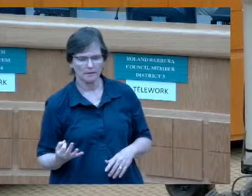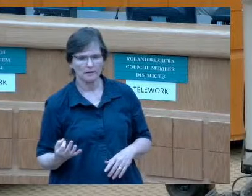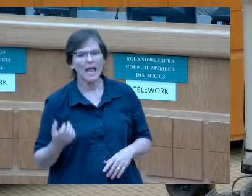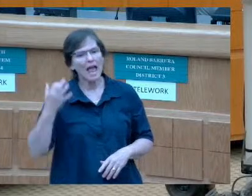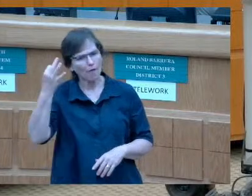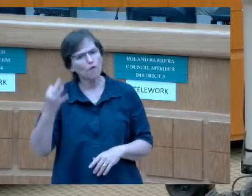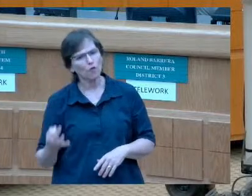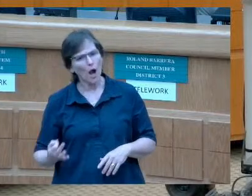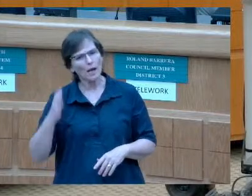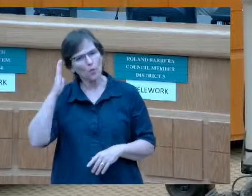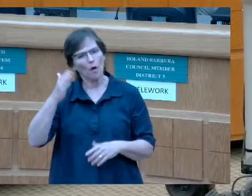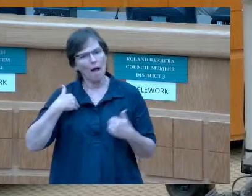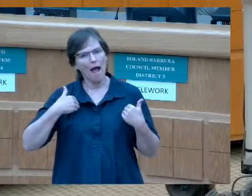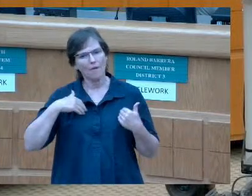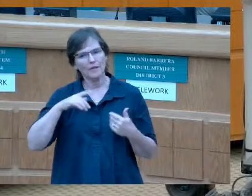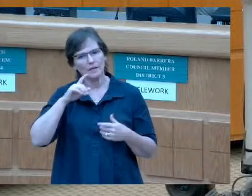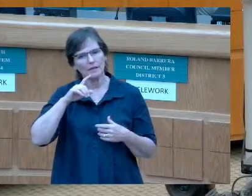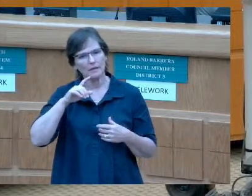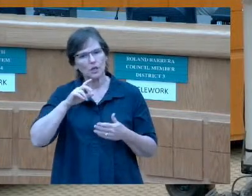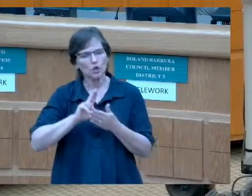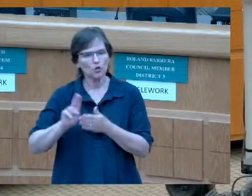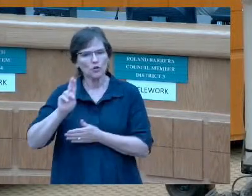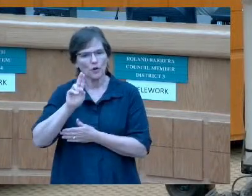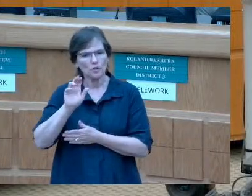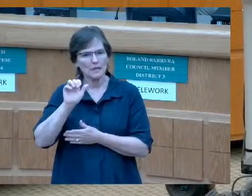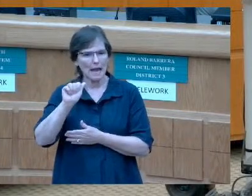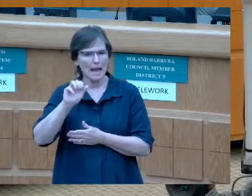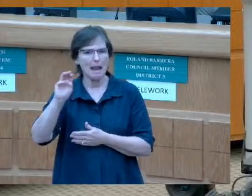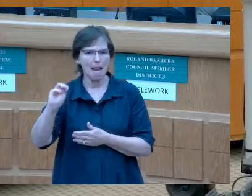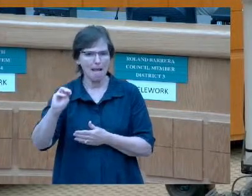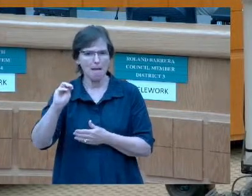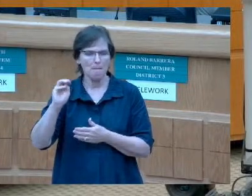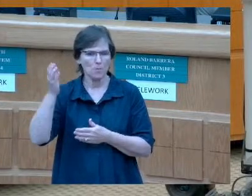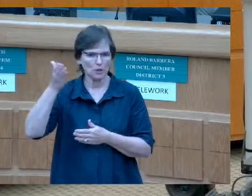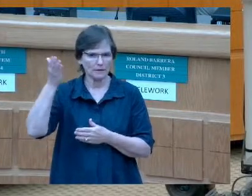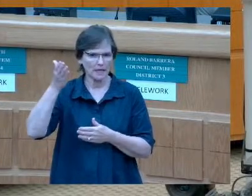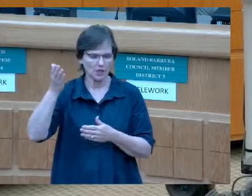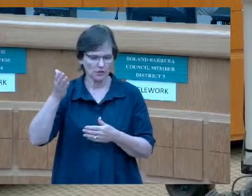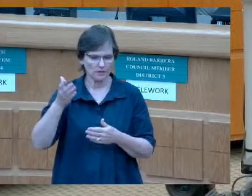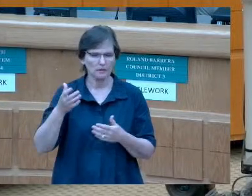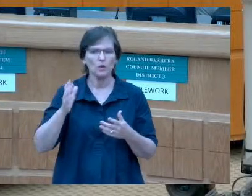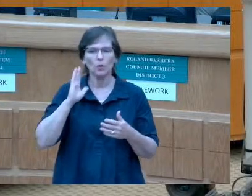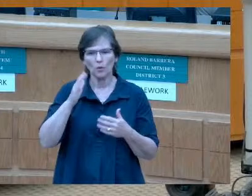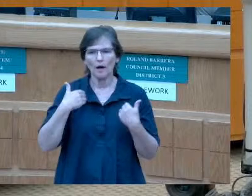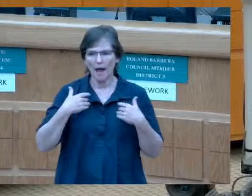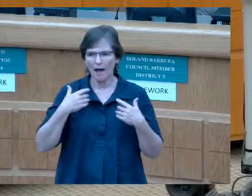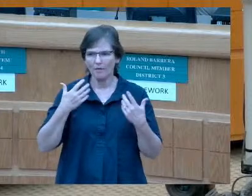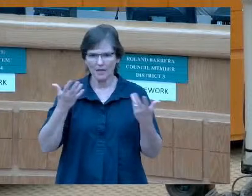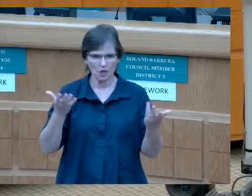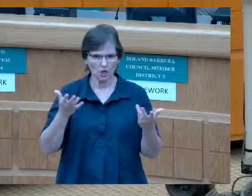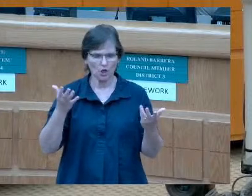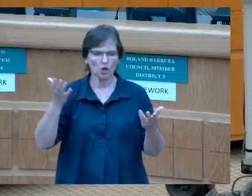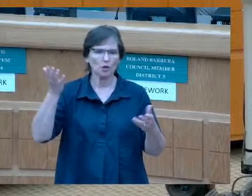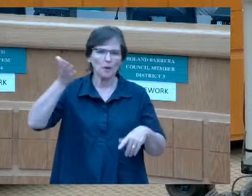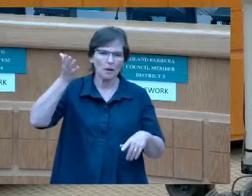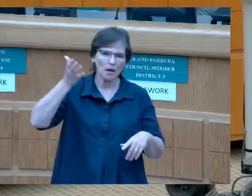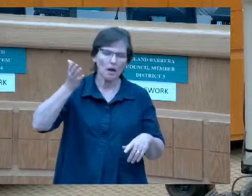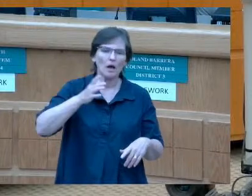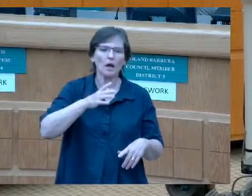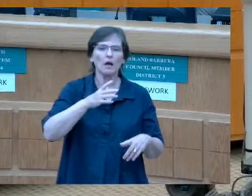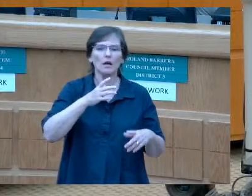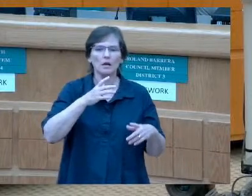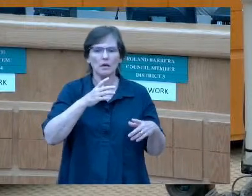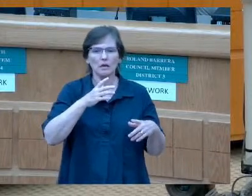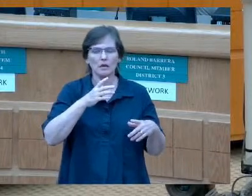Christi presentation. So next week, we'll have Tuesday and Friday, but on a daily basis,